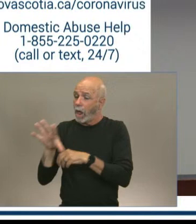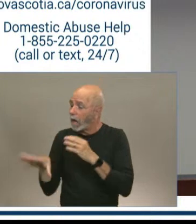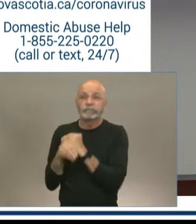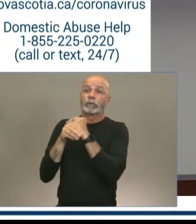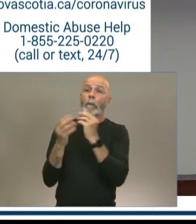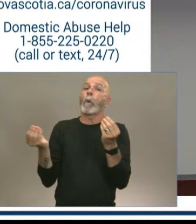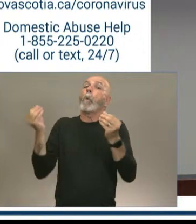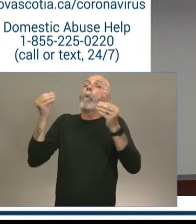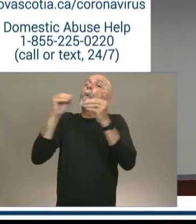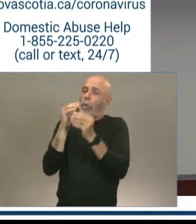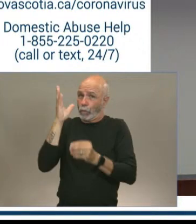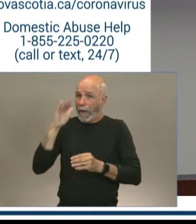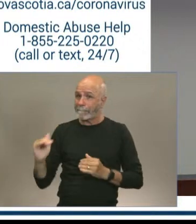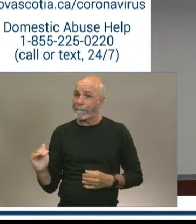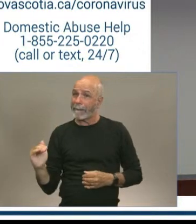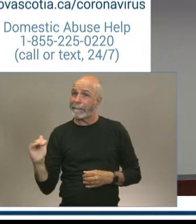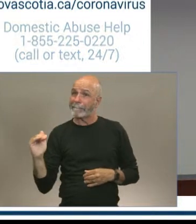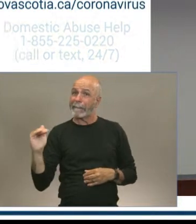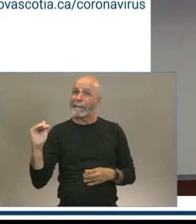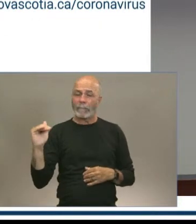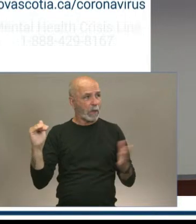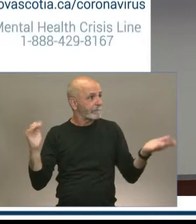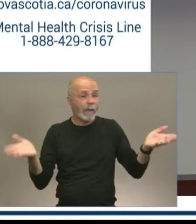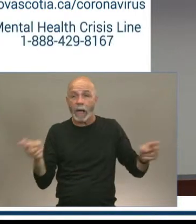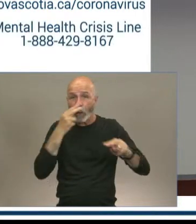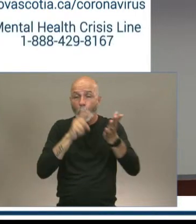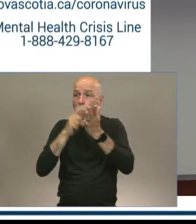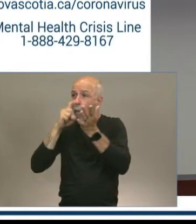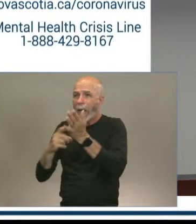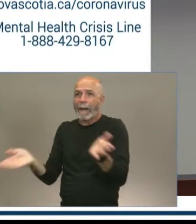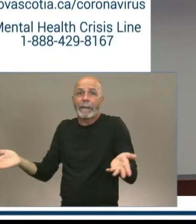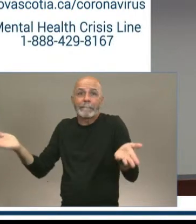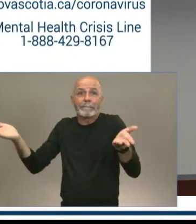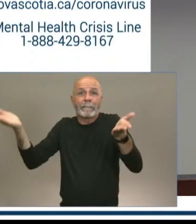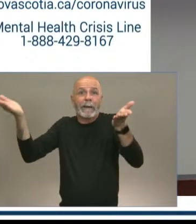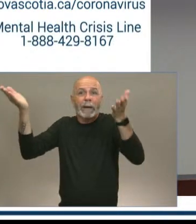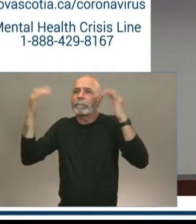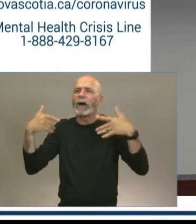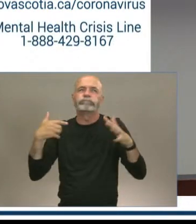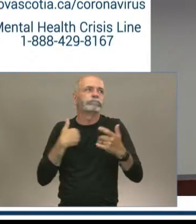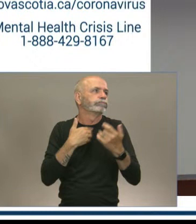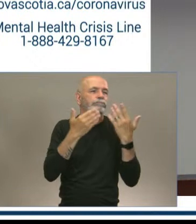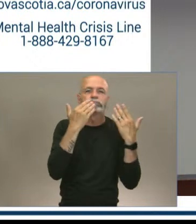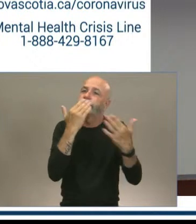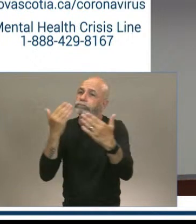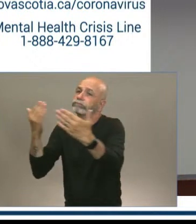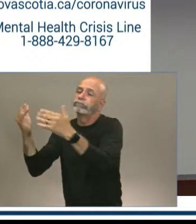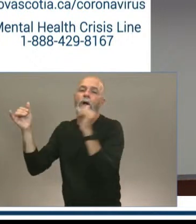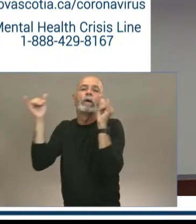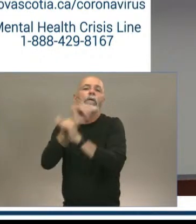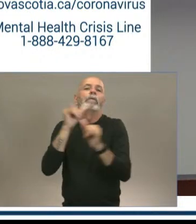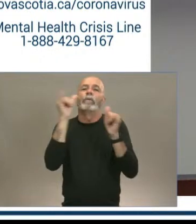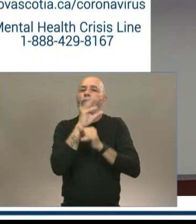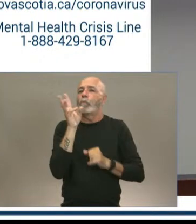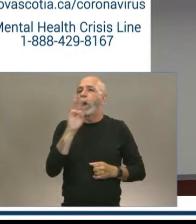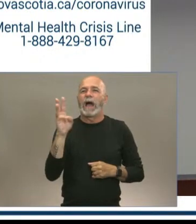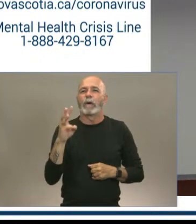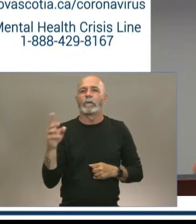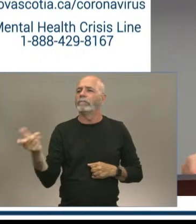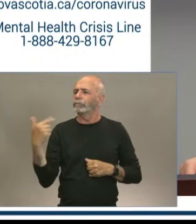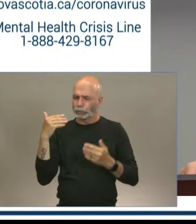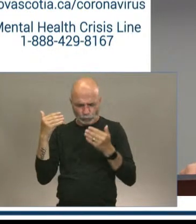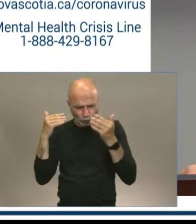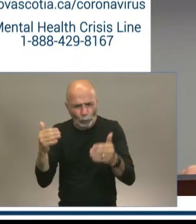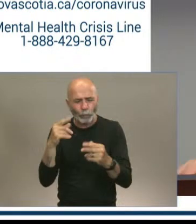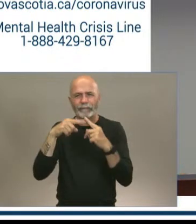primarily administering second doses. So I want to say a huge thank you to Nova Scotians who have gone to a vaccine clinic or a pharmacy